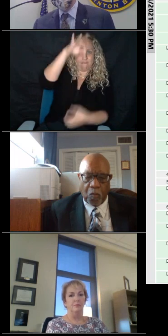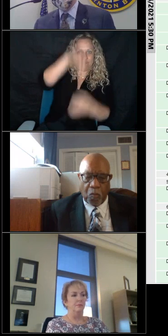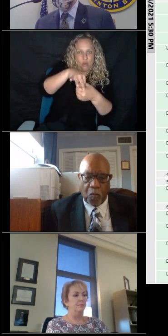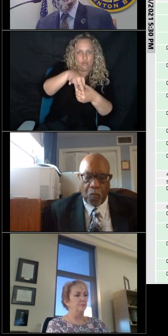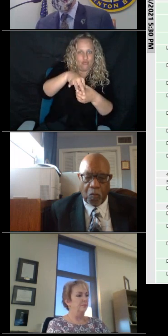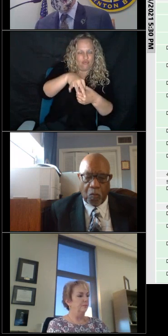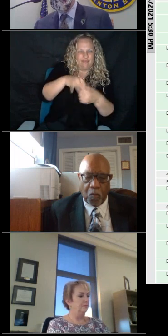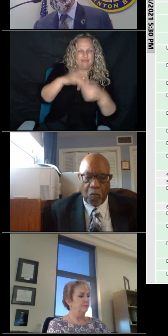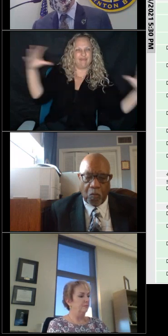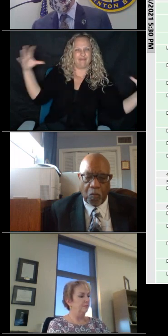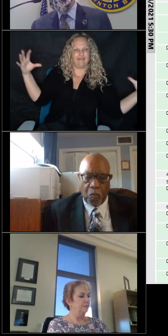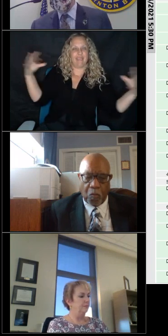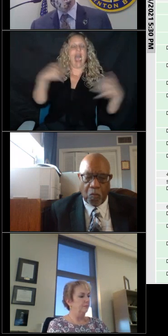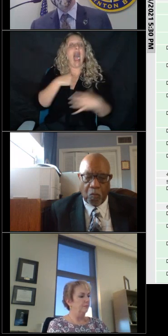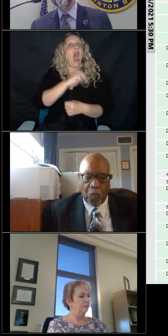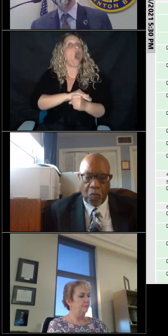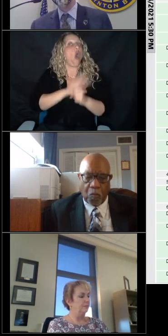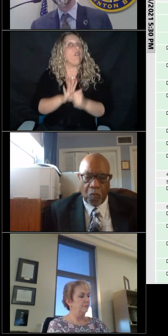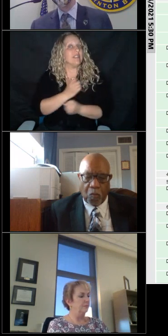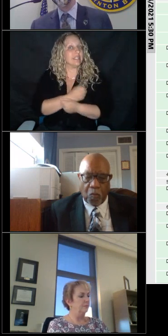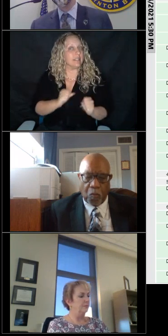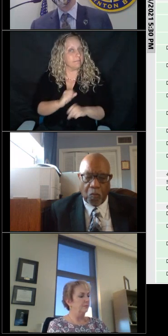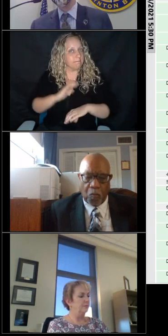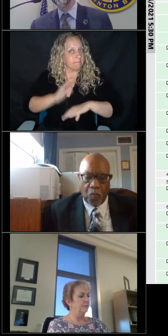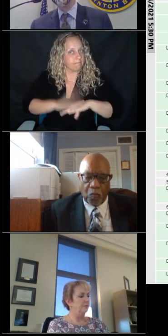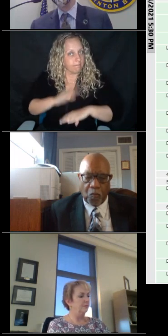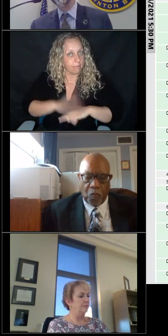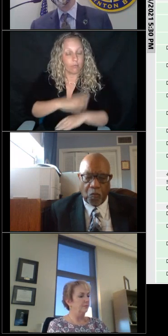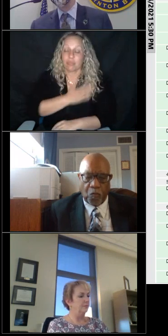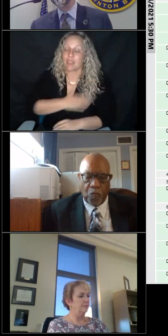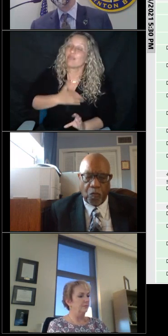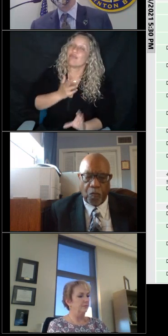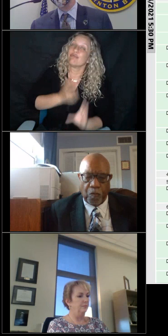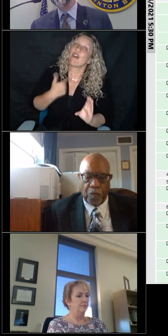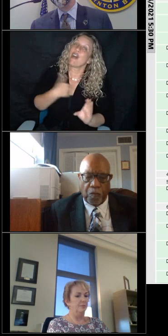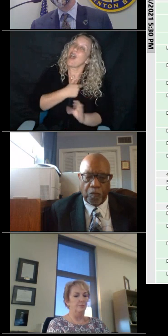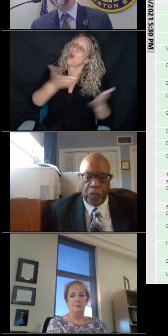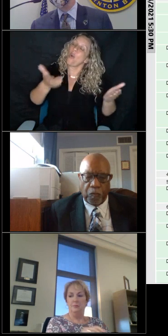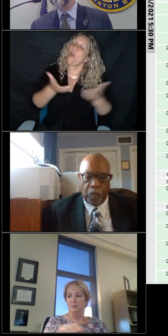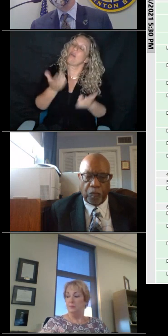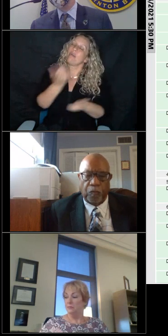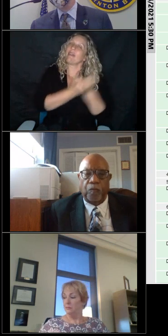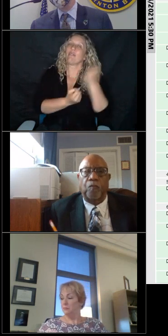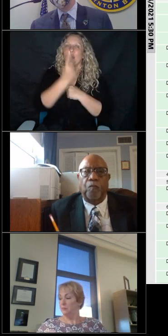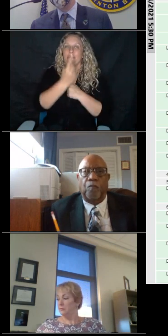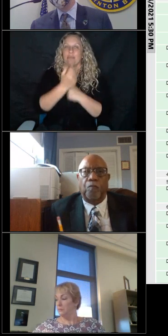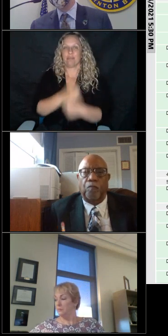we are being COVID safe also. So please join us. We welcome everyone.